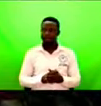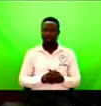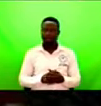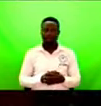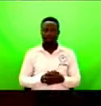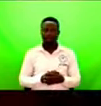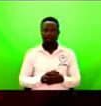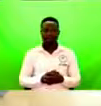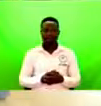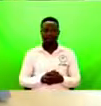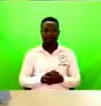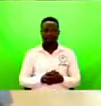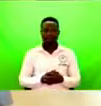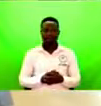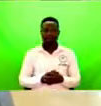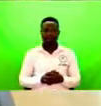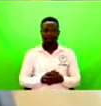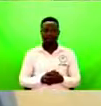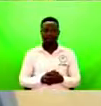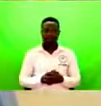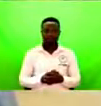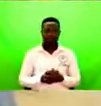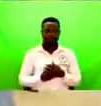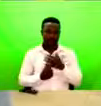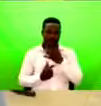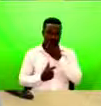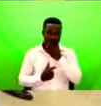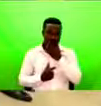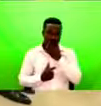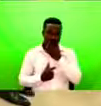So we would now limit it to